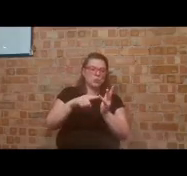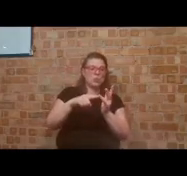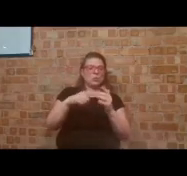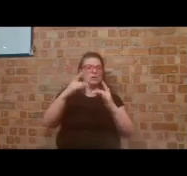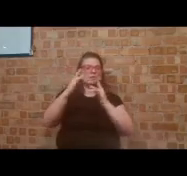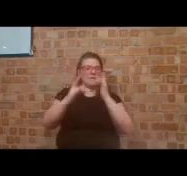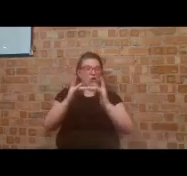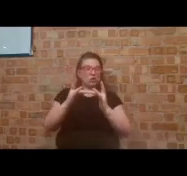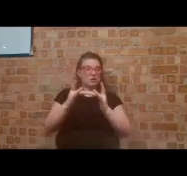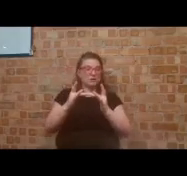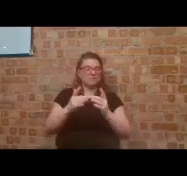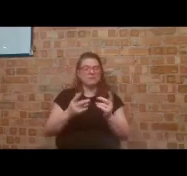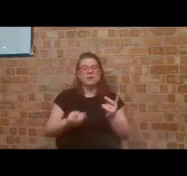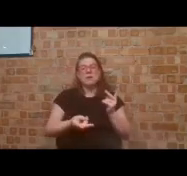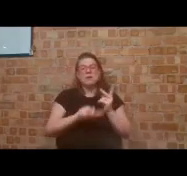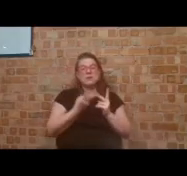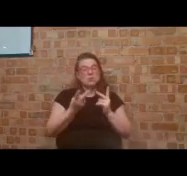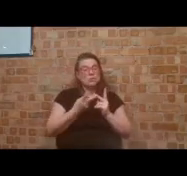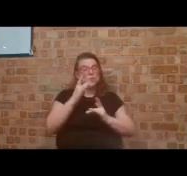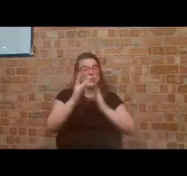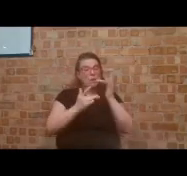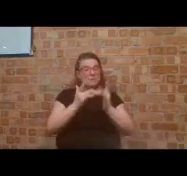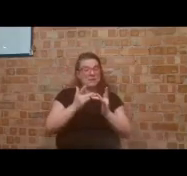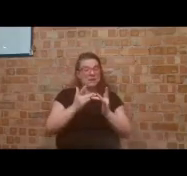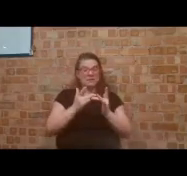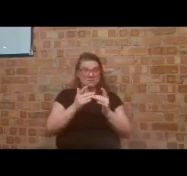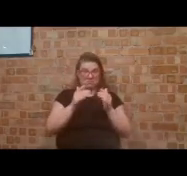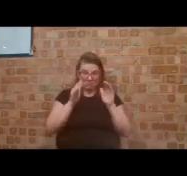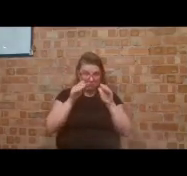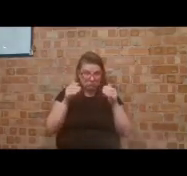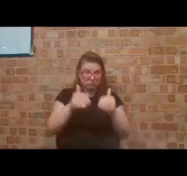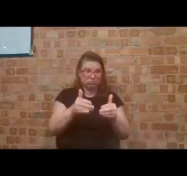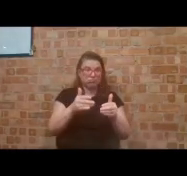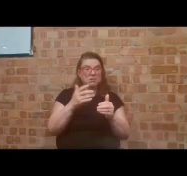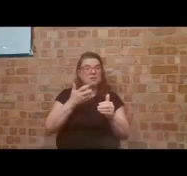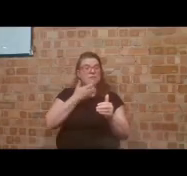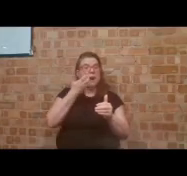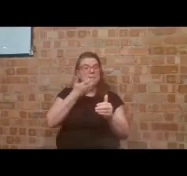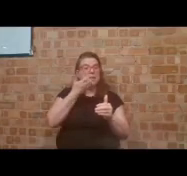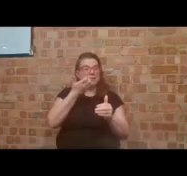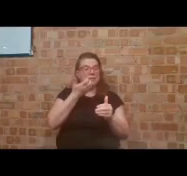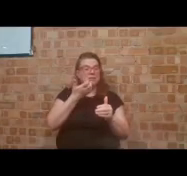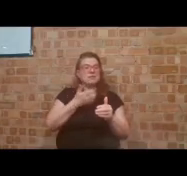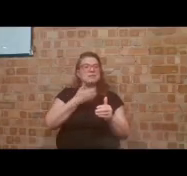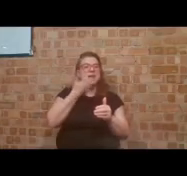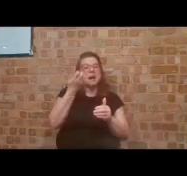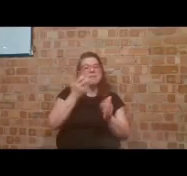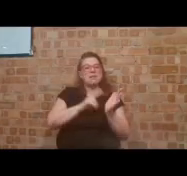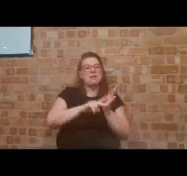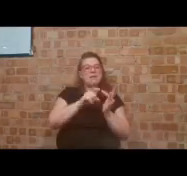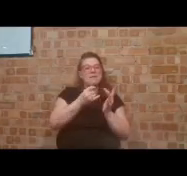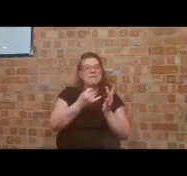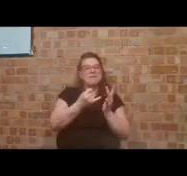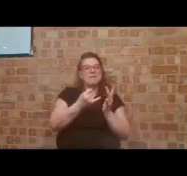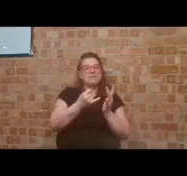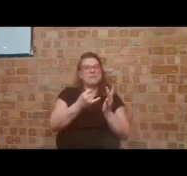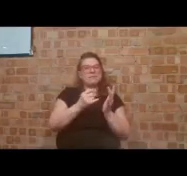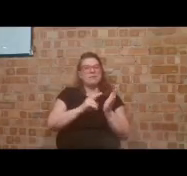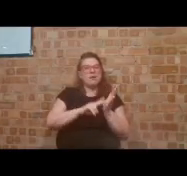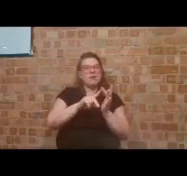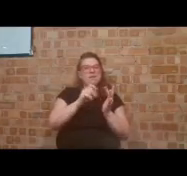website dedicated to all things Apple and visual impairment. The website is called Apple Viz,